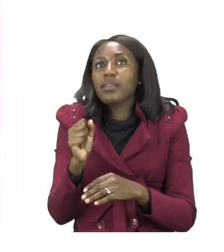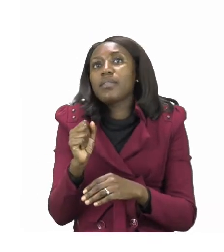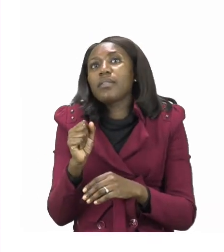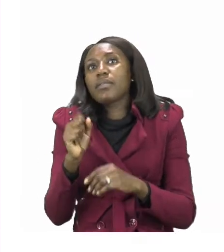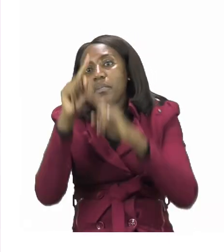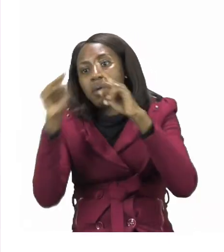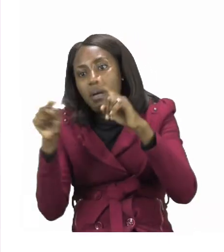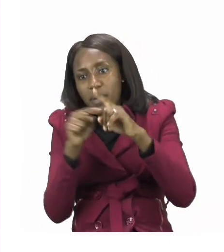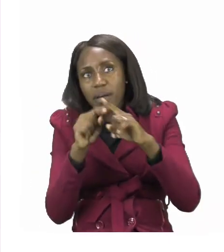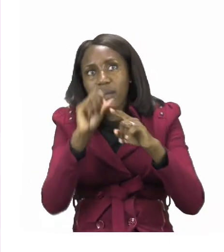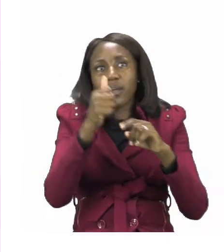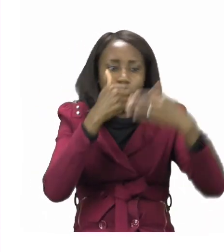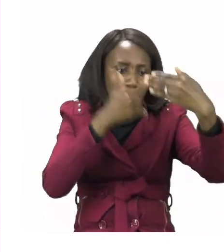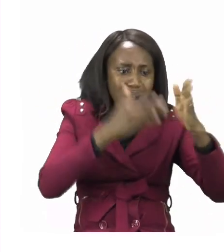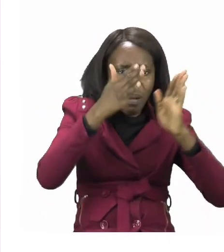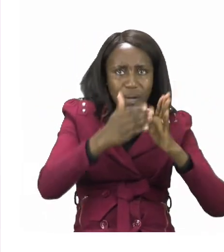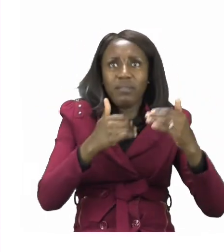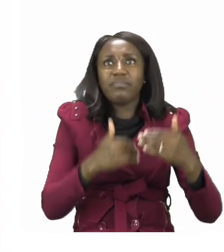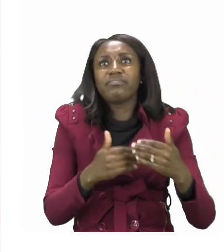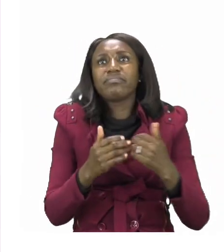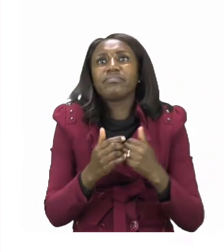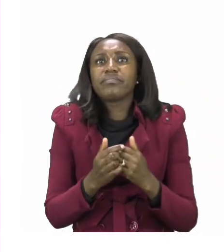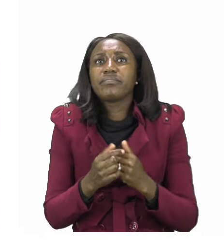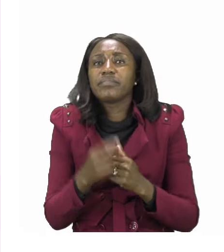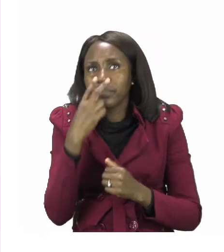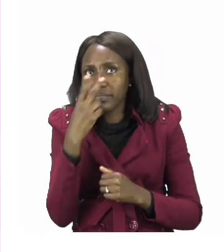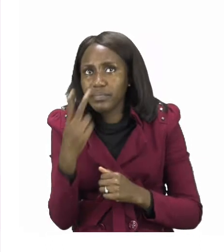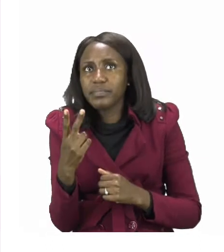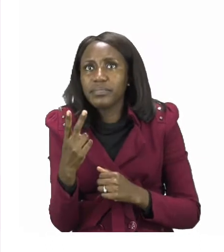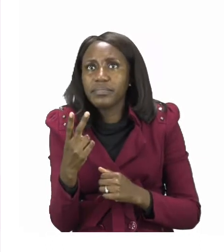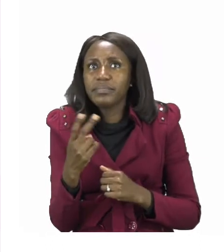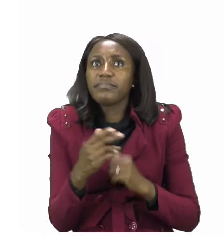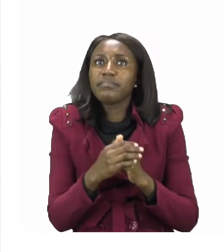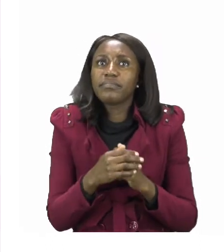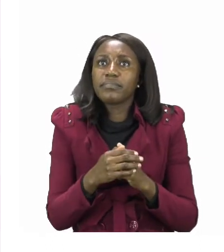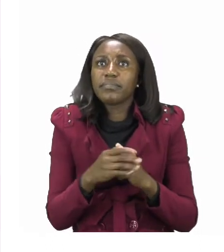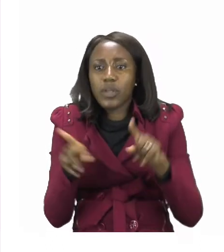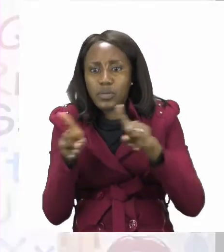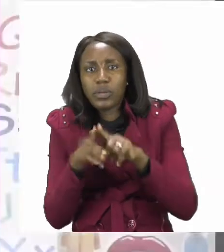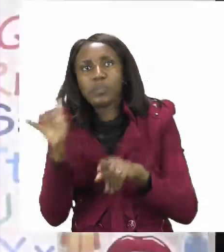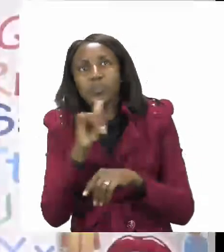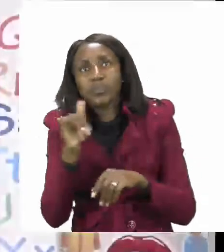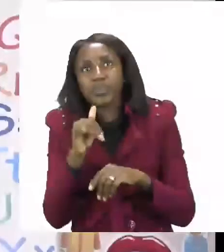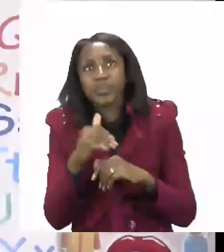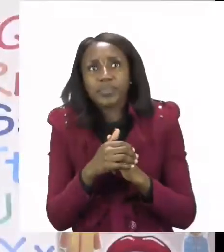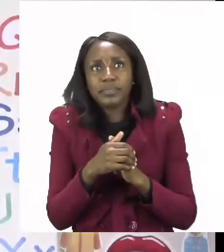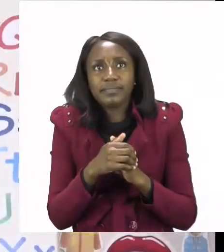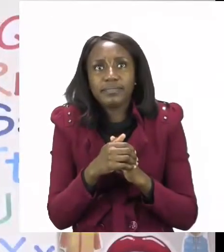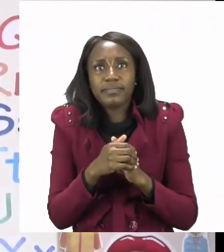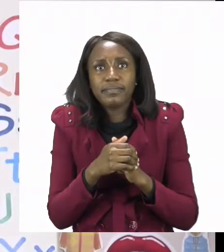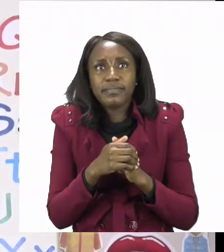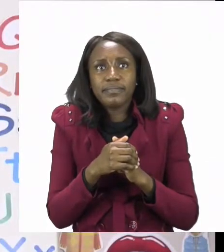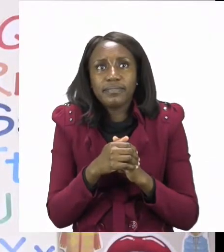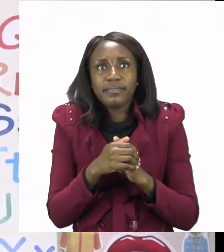the 2D shapes. Let's take a look and see if we can match them together. Now, on